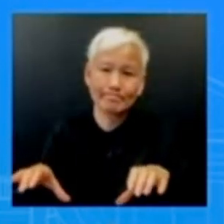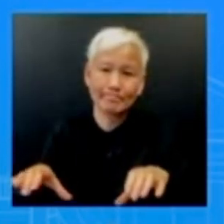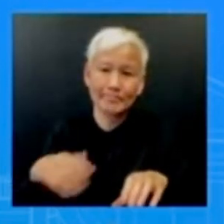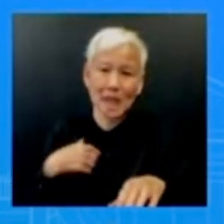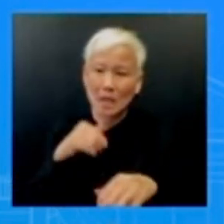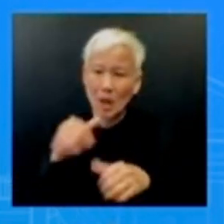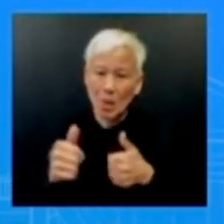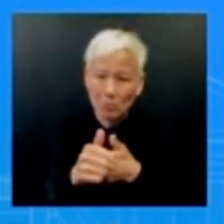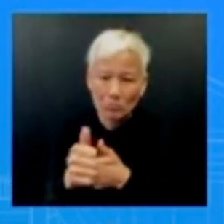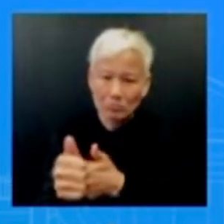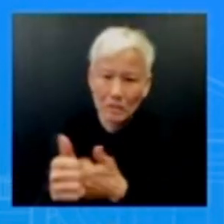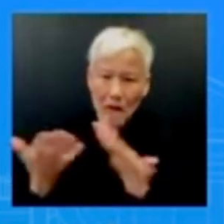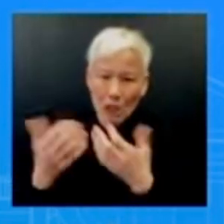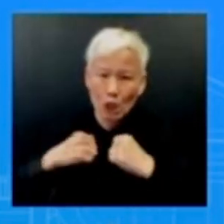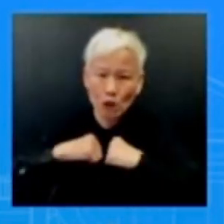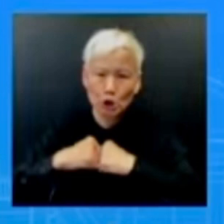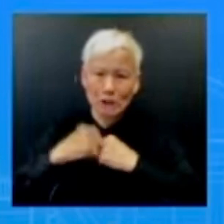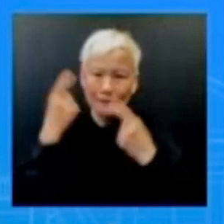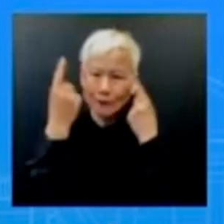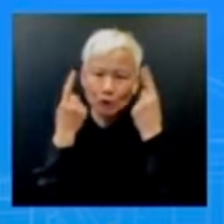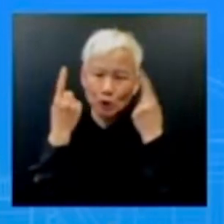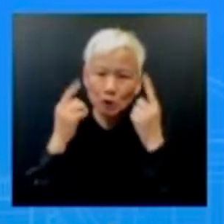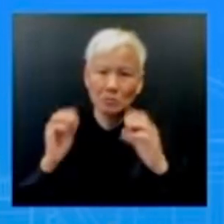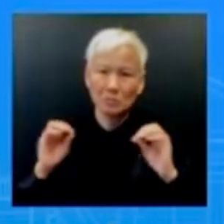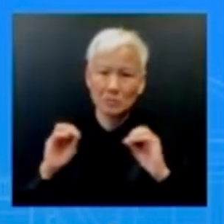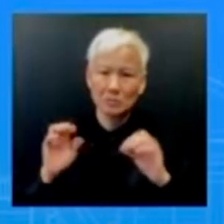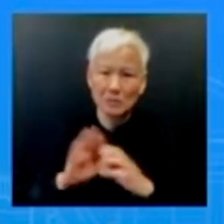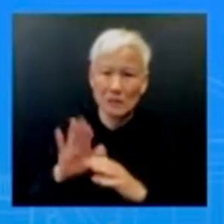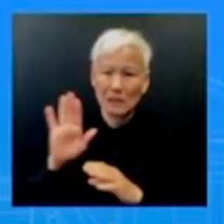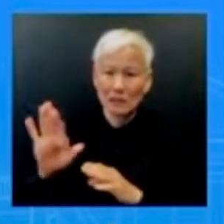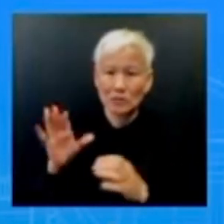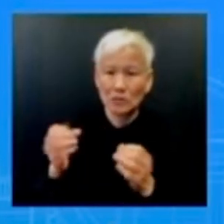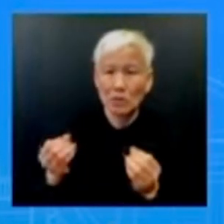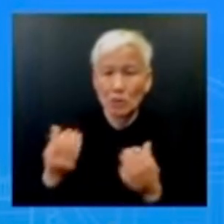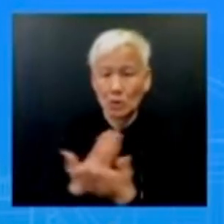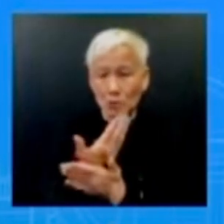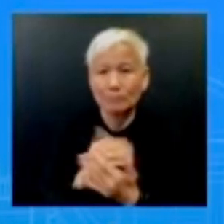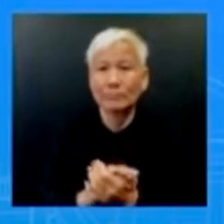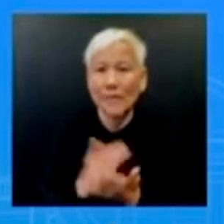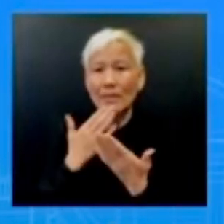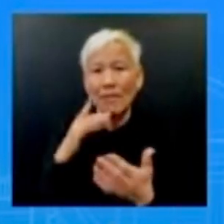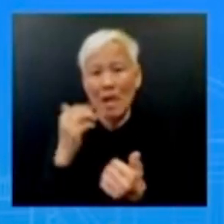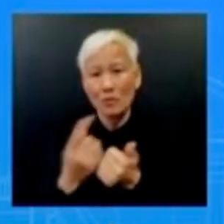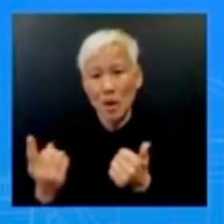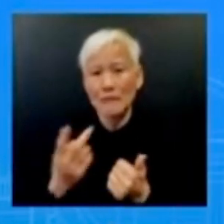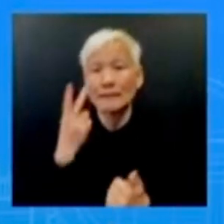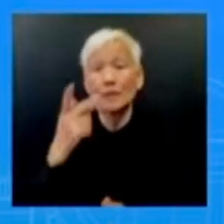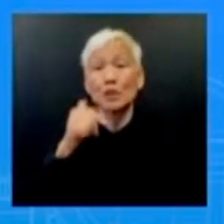share beyond that. All right, everybody. I'll see you tomorrow. Thank you. Thank you, Karine. Thank you.